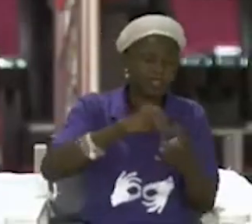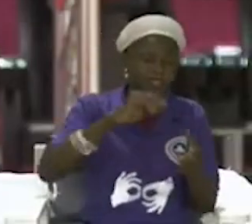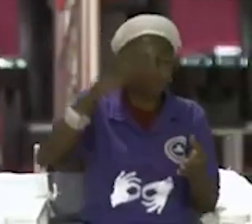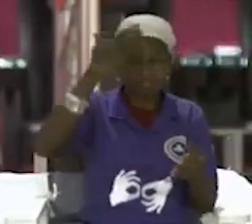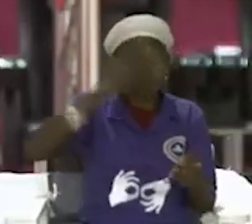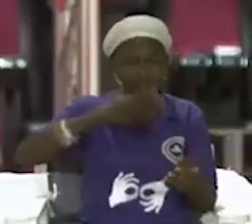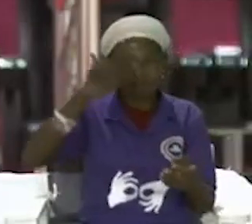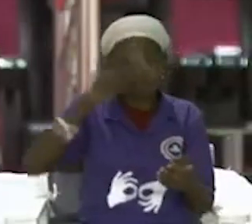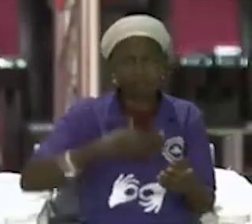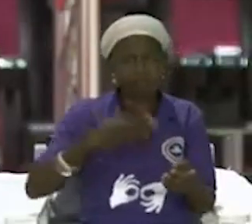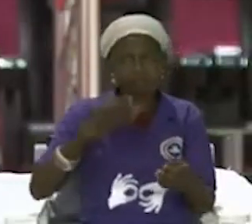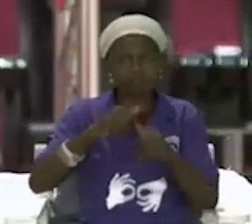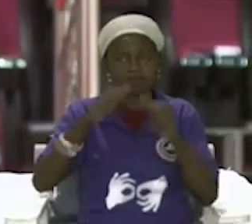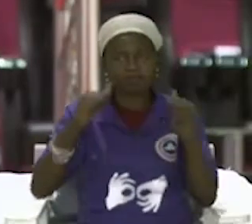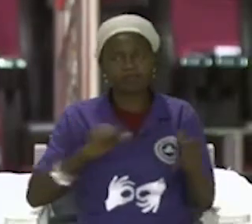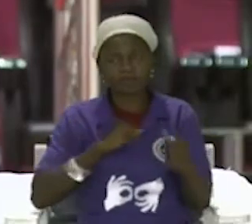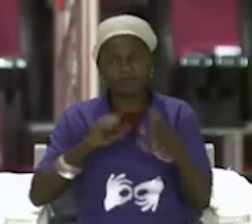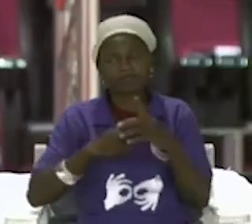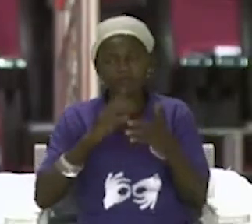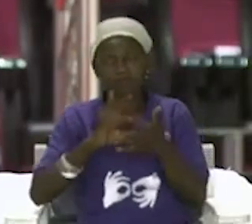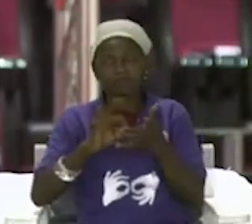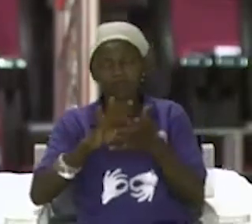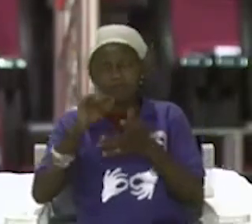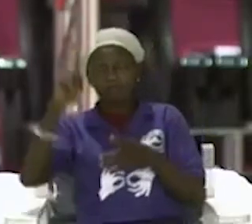count now. 1.